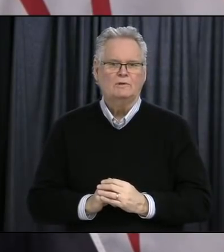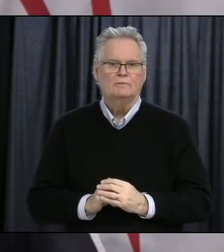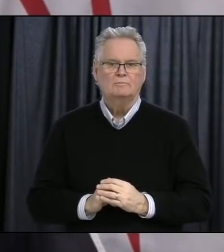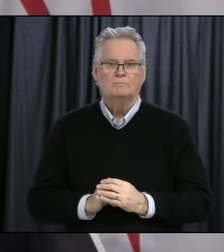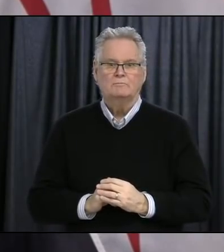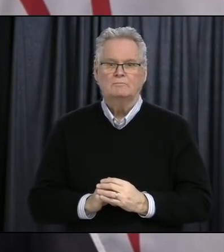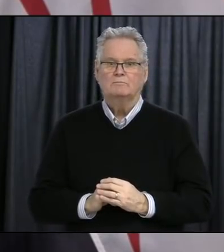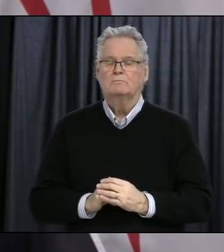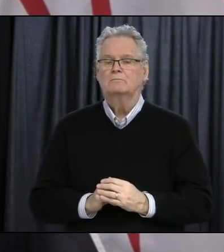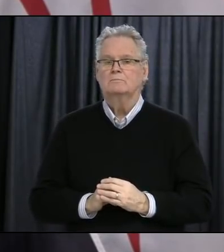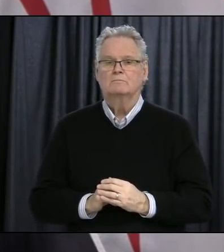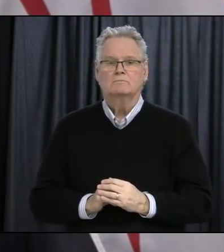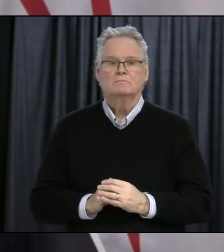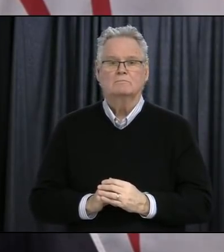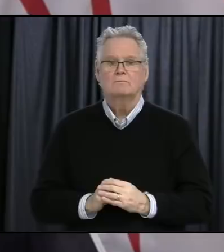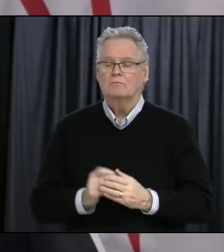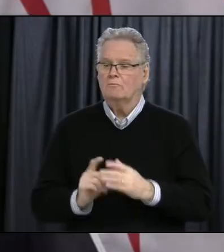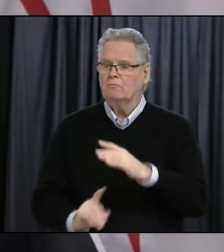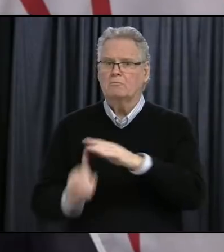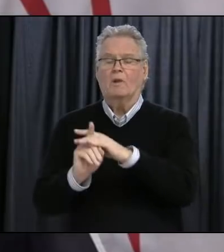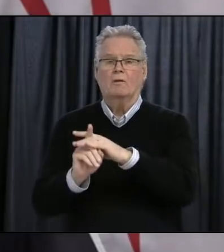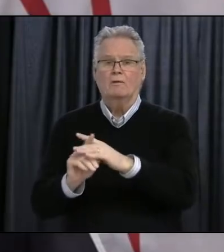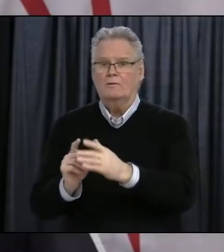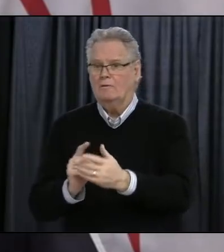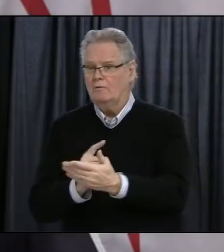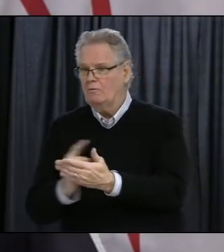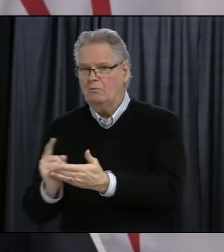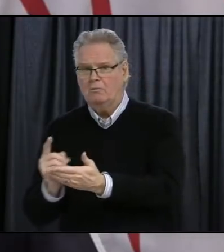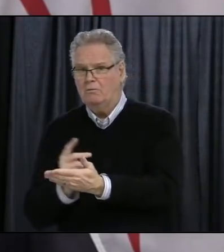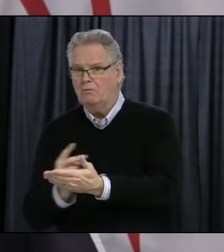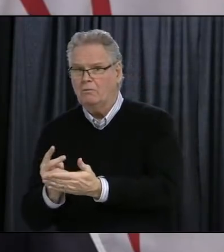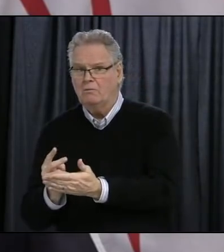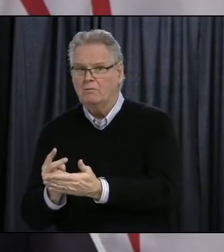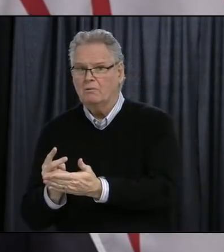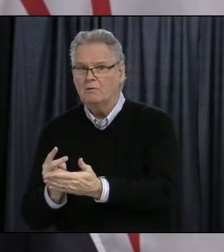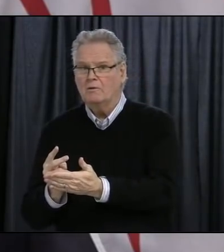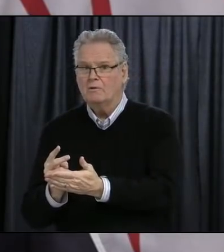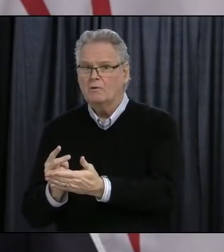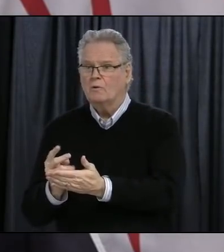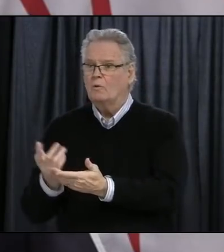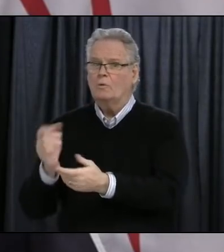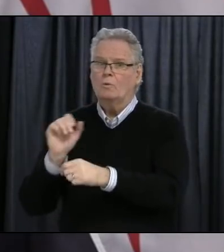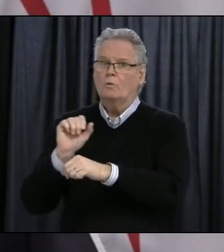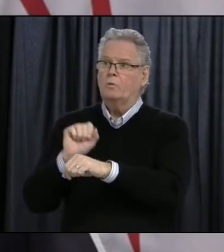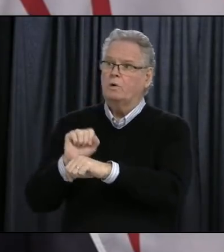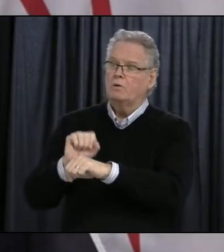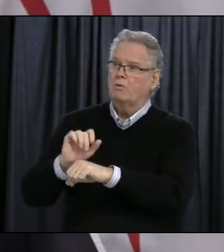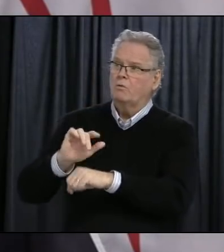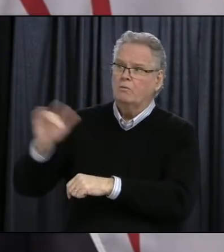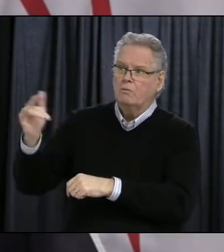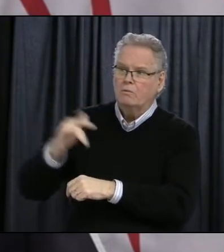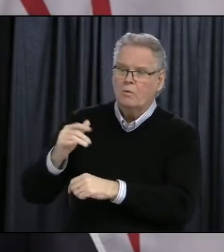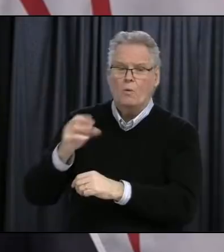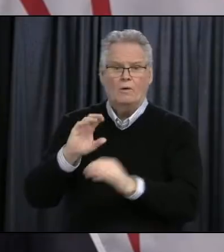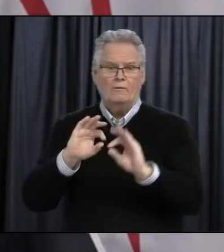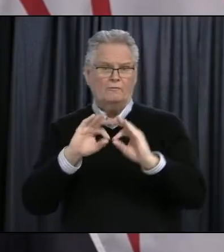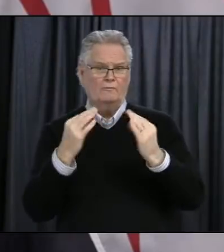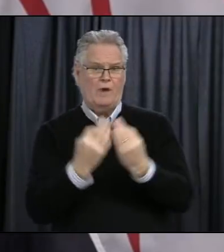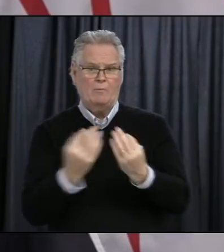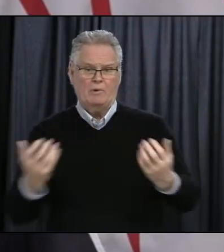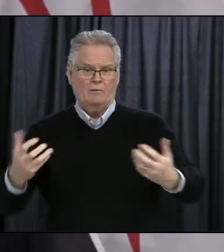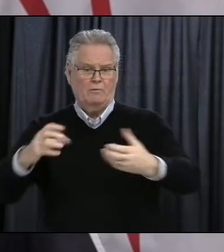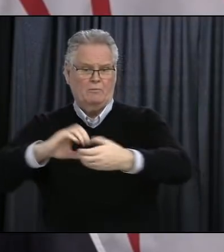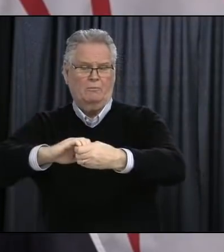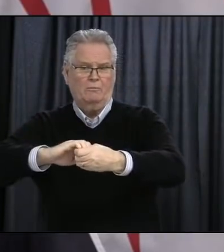household develops symptoms, even if mild, testing should be arranged right away, regardless of a previous negative test